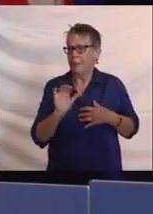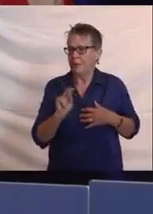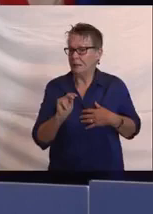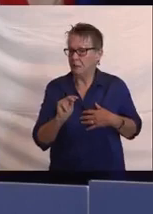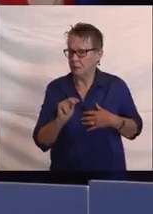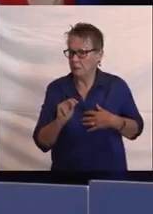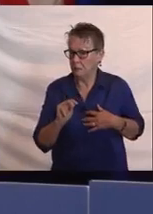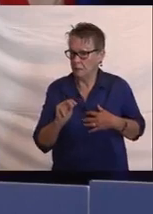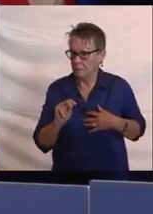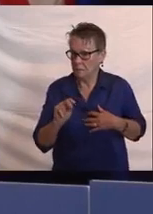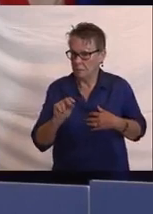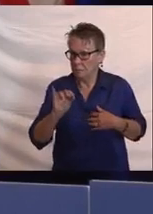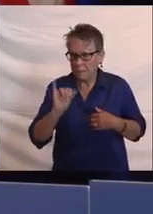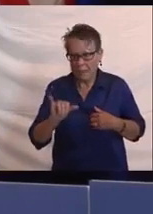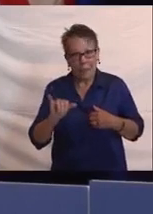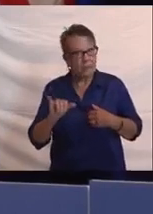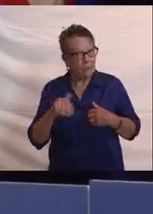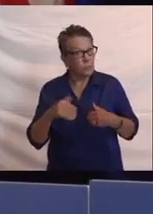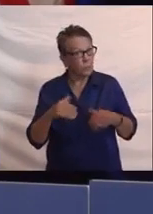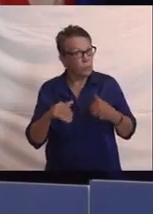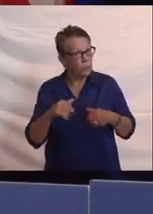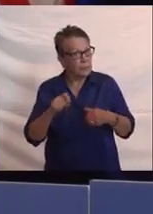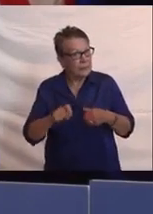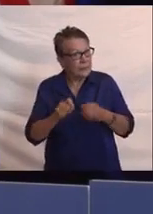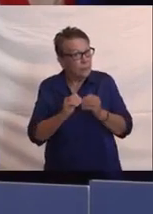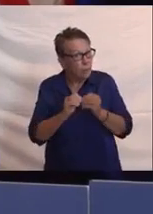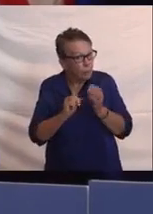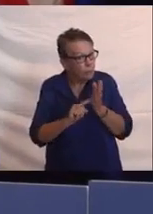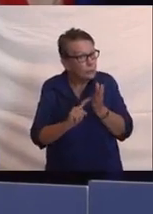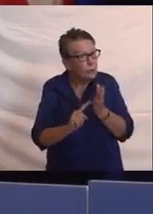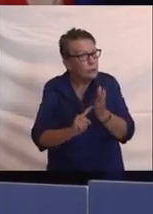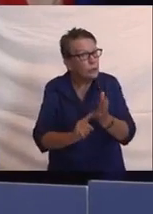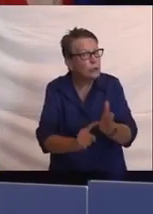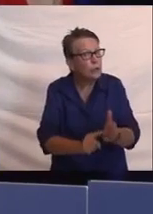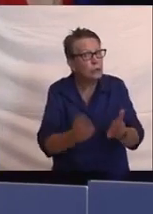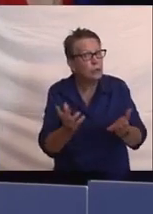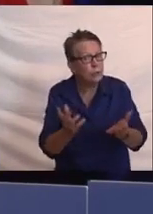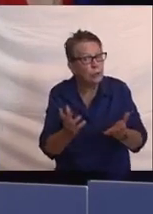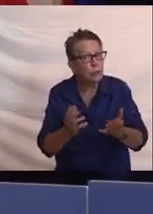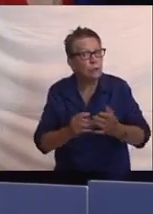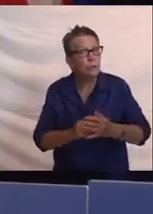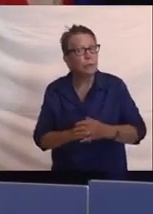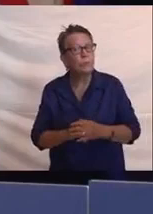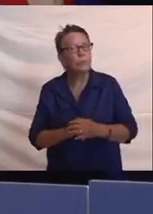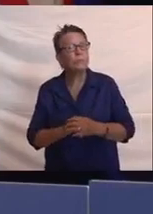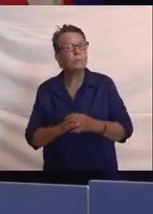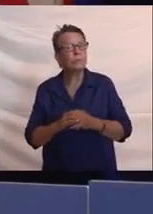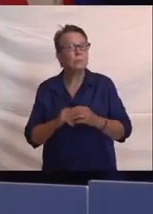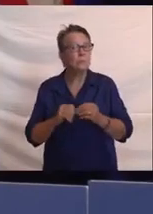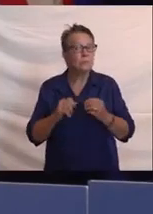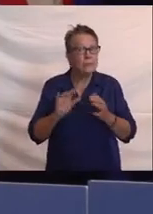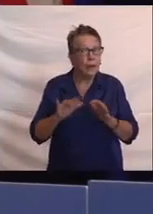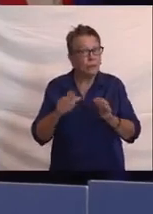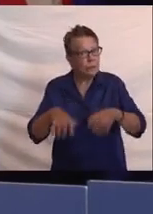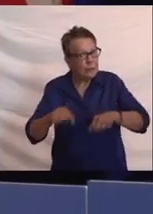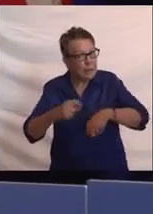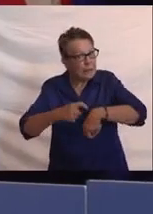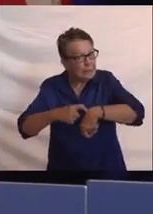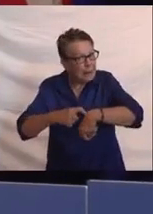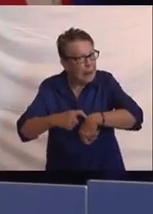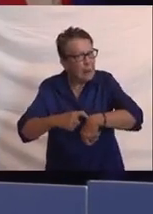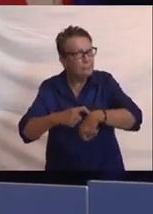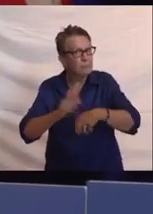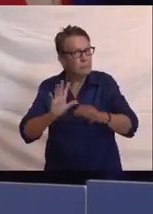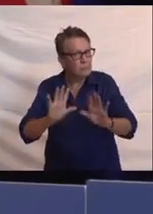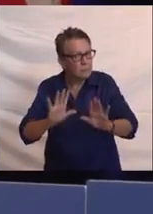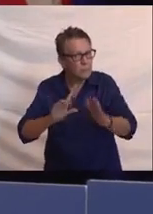these advisory committees, look at as much data as they have, and they make recommendations to FDA, to CDC, based